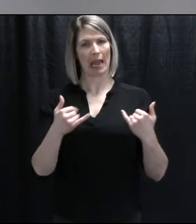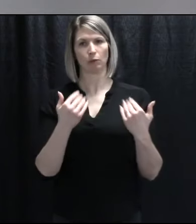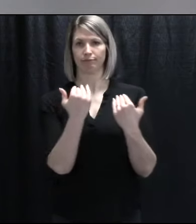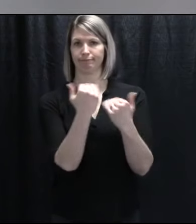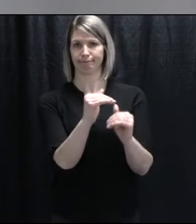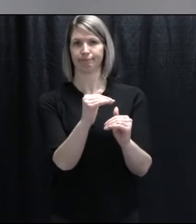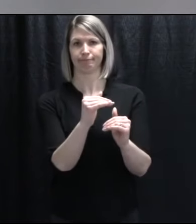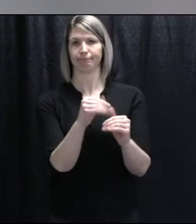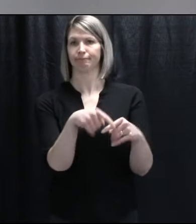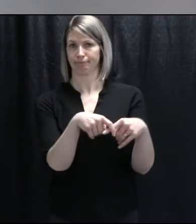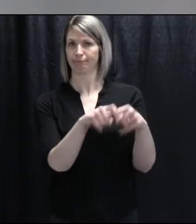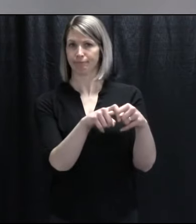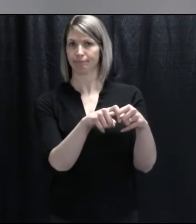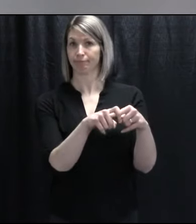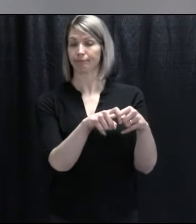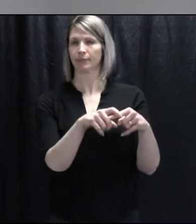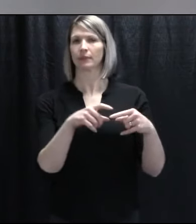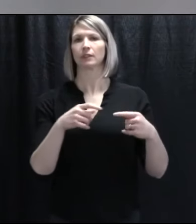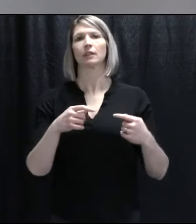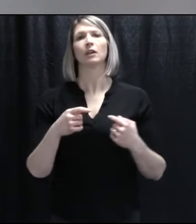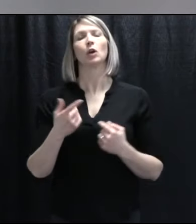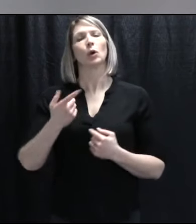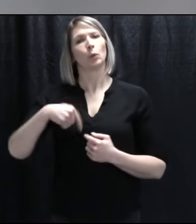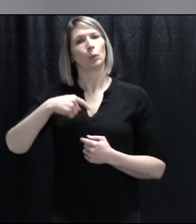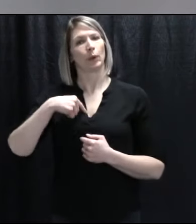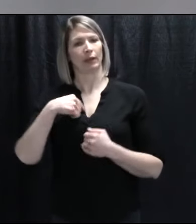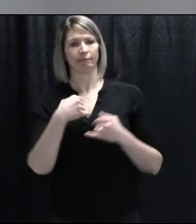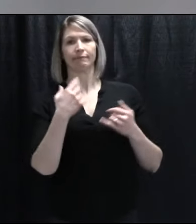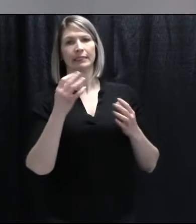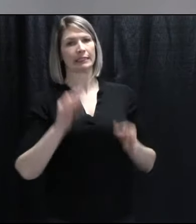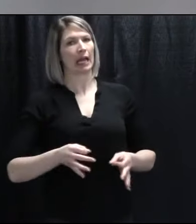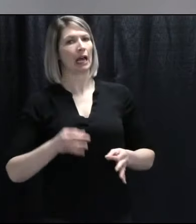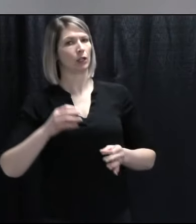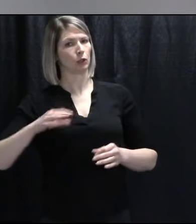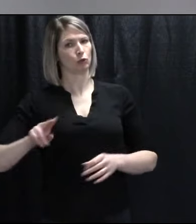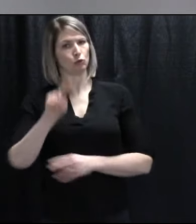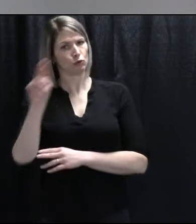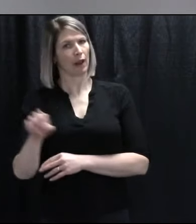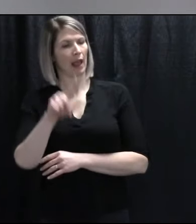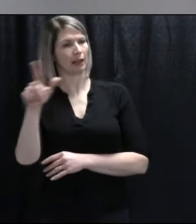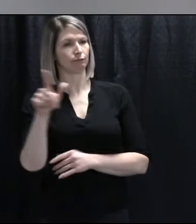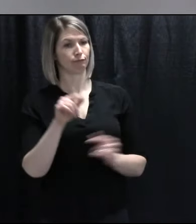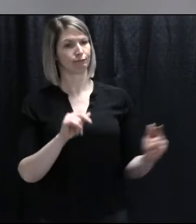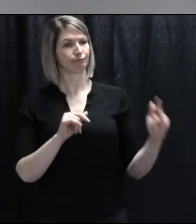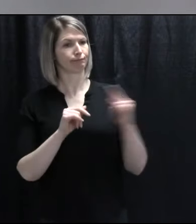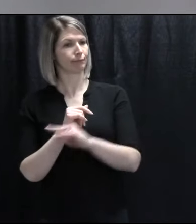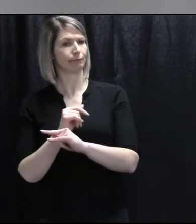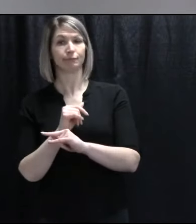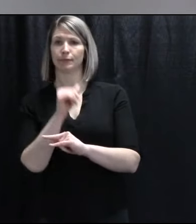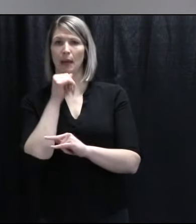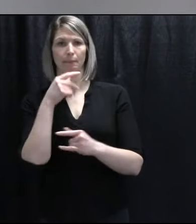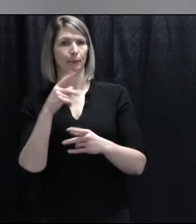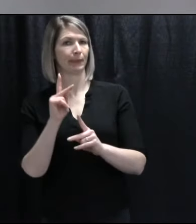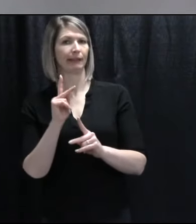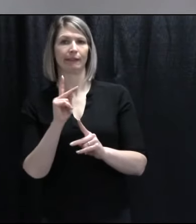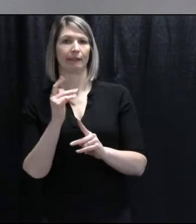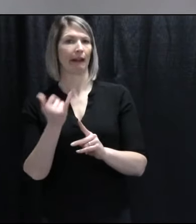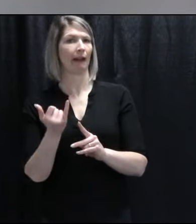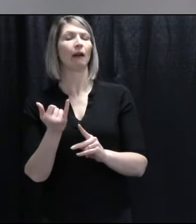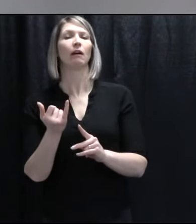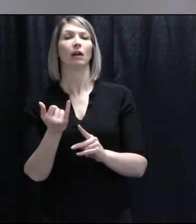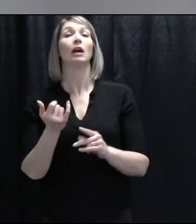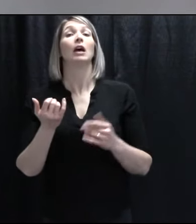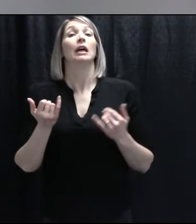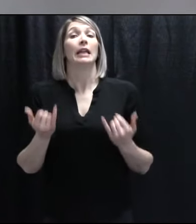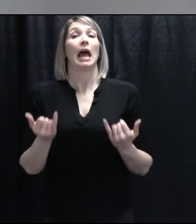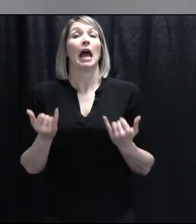these are decisions that were made on the basis of medical officer of health, public health advice. Obviously, if we get